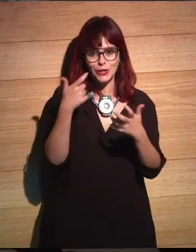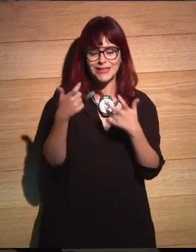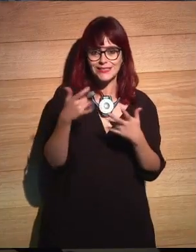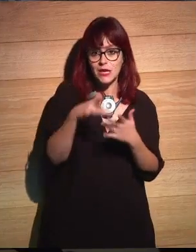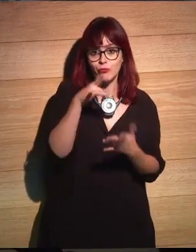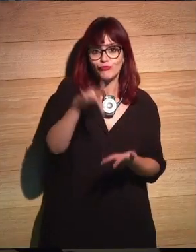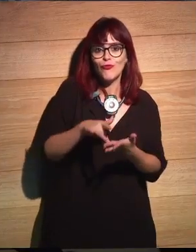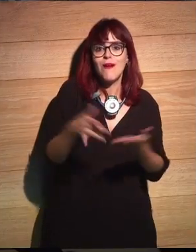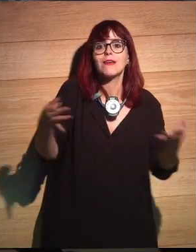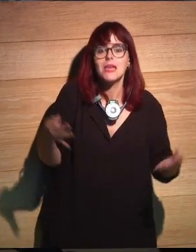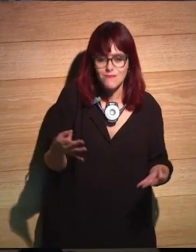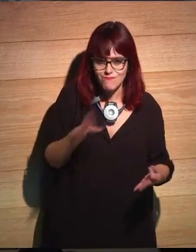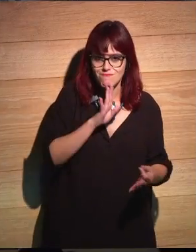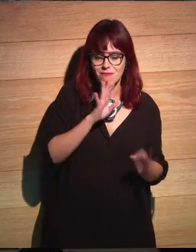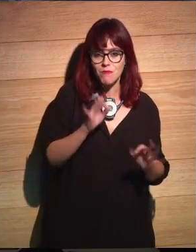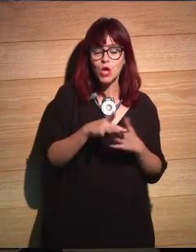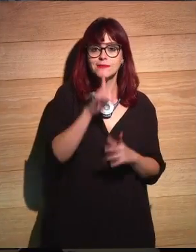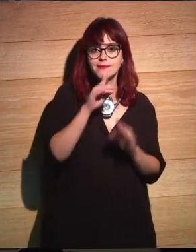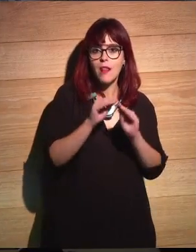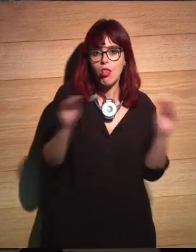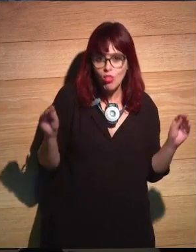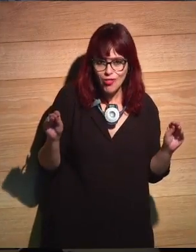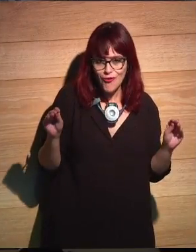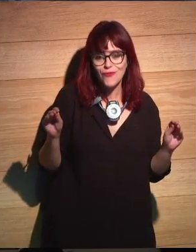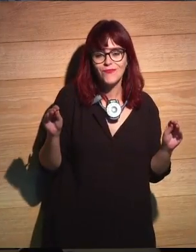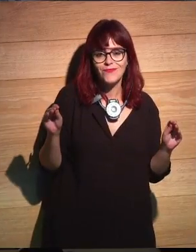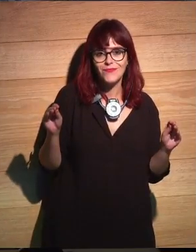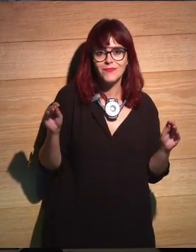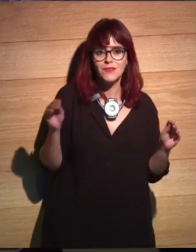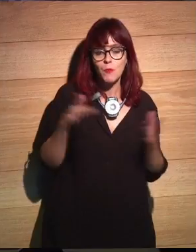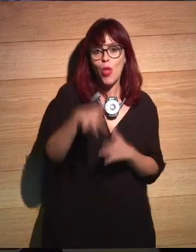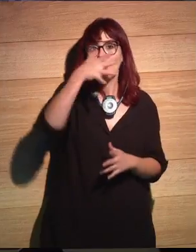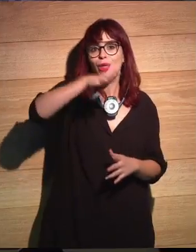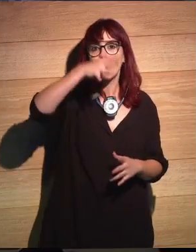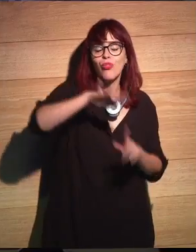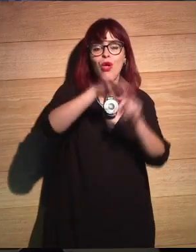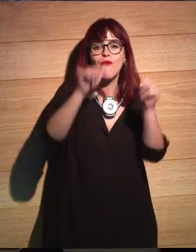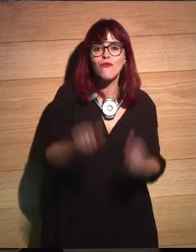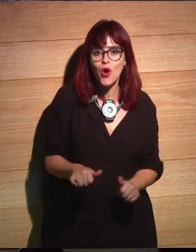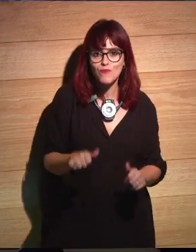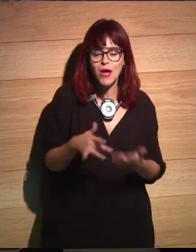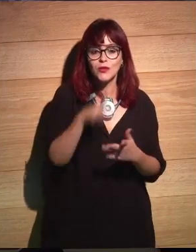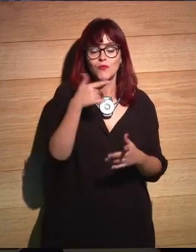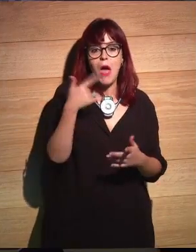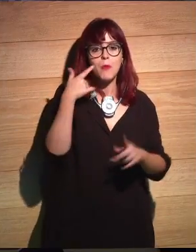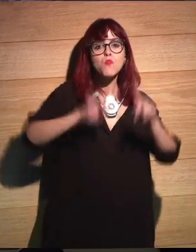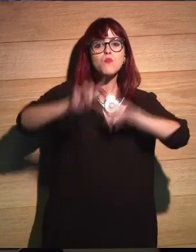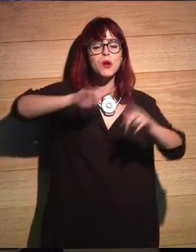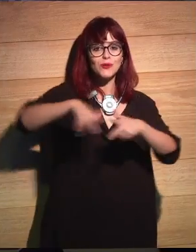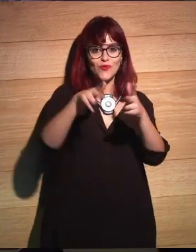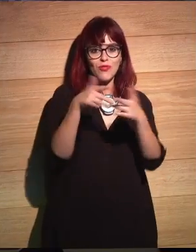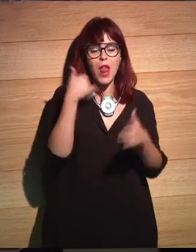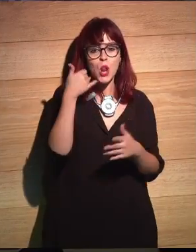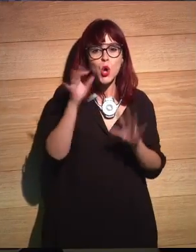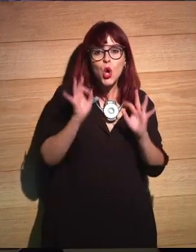sometimes the expression of silence could be a total contrast of what's going on around him or her.